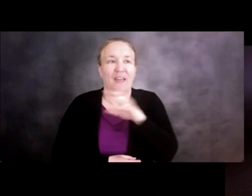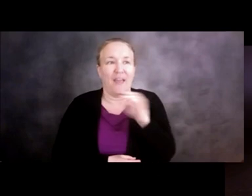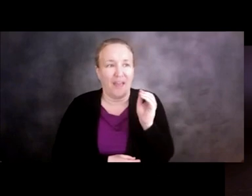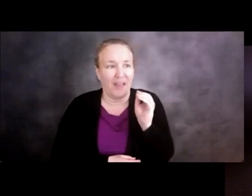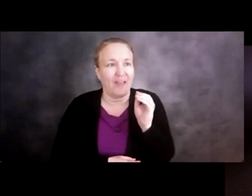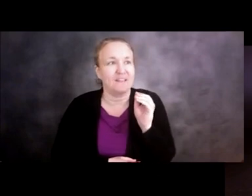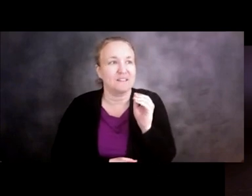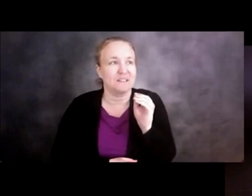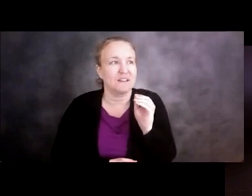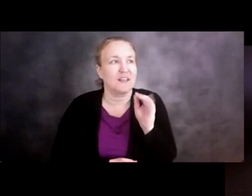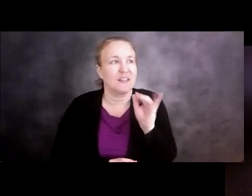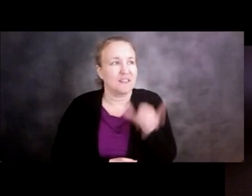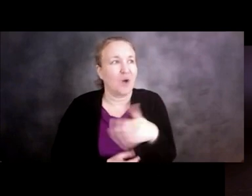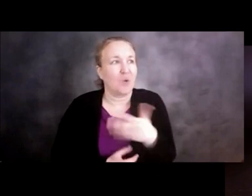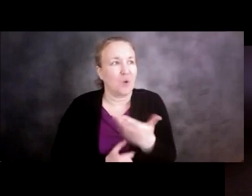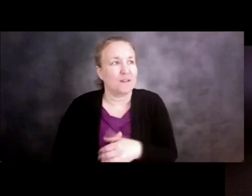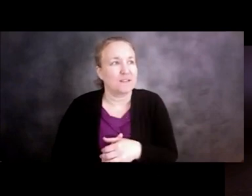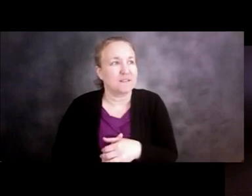which was